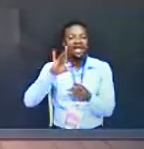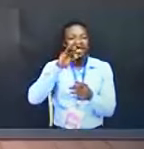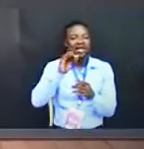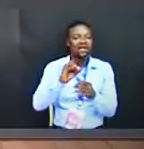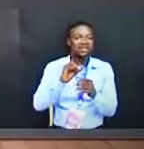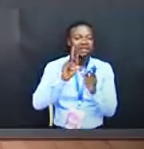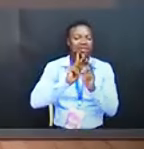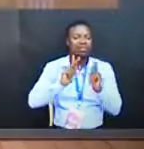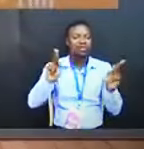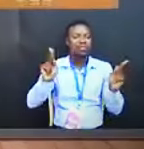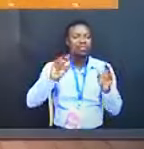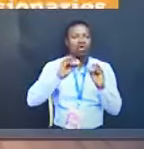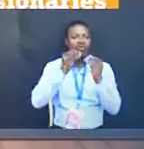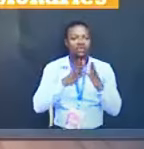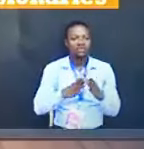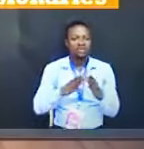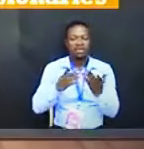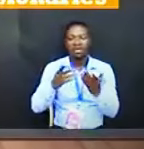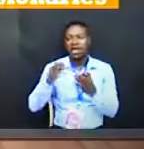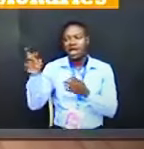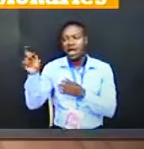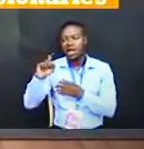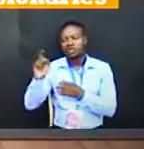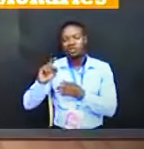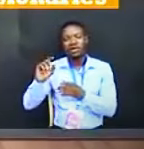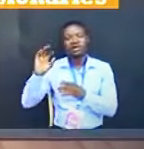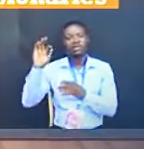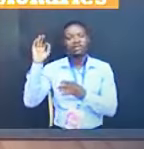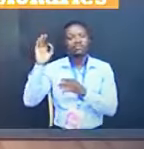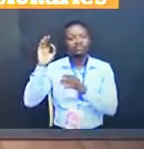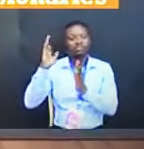100 missionaries, and that one is expected.